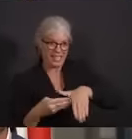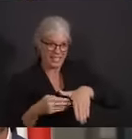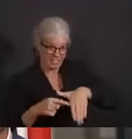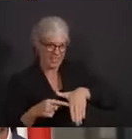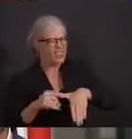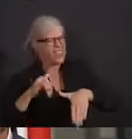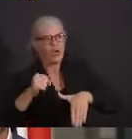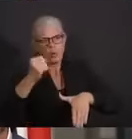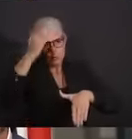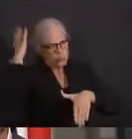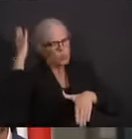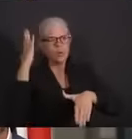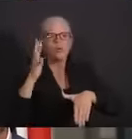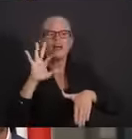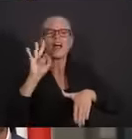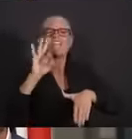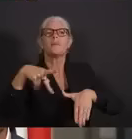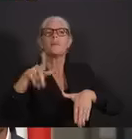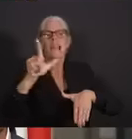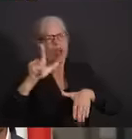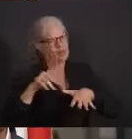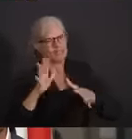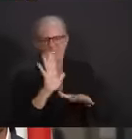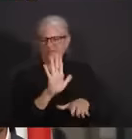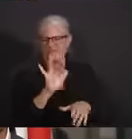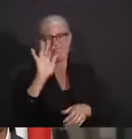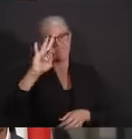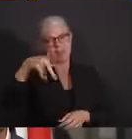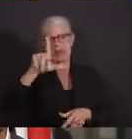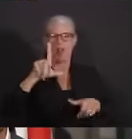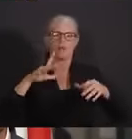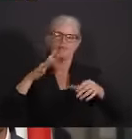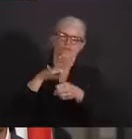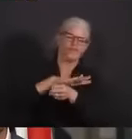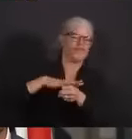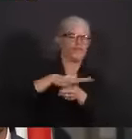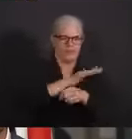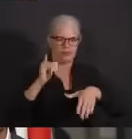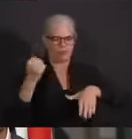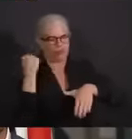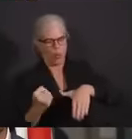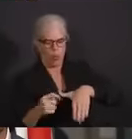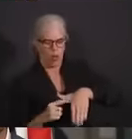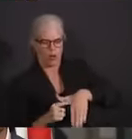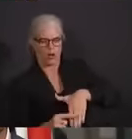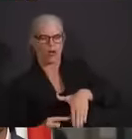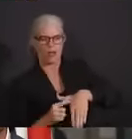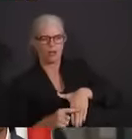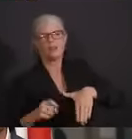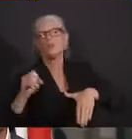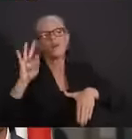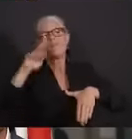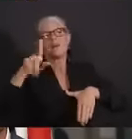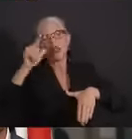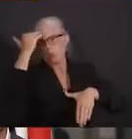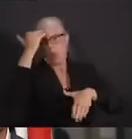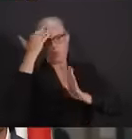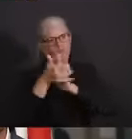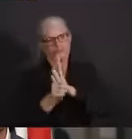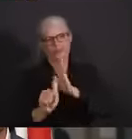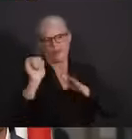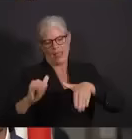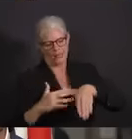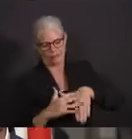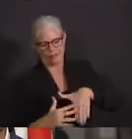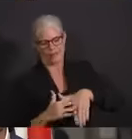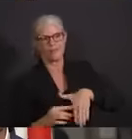Power and Light territory. Those guys are a well-oiled machine at this. They do a really good job. A lot of their infrastructure handles the